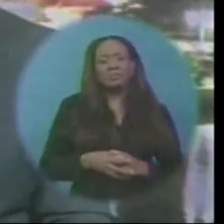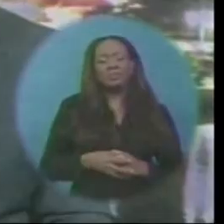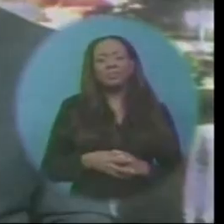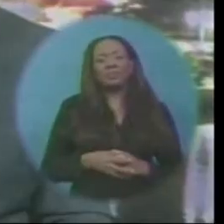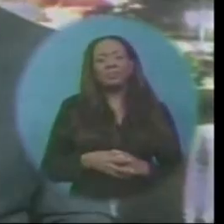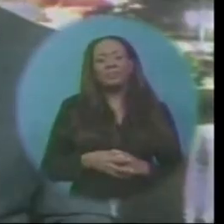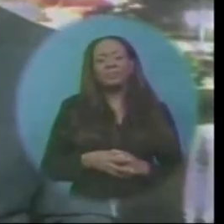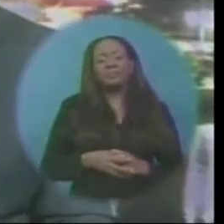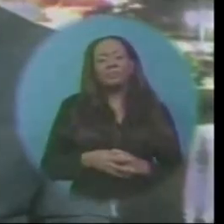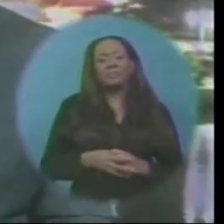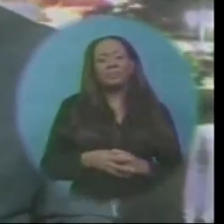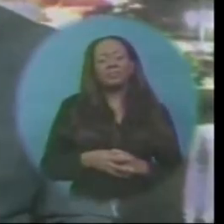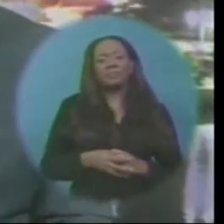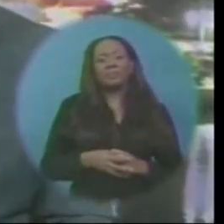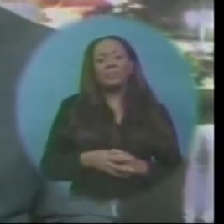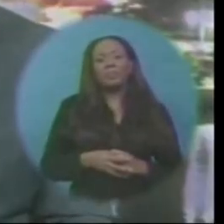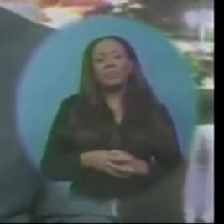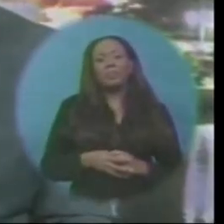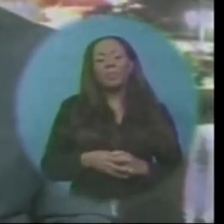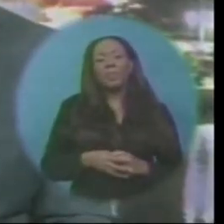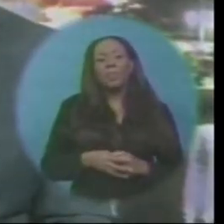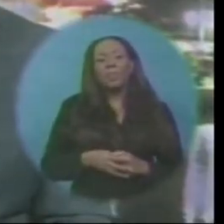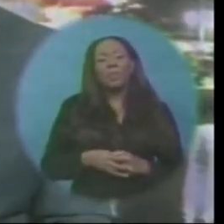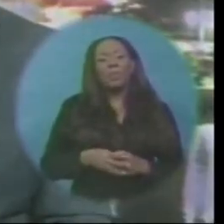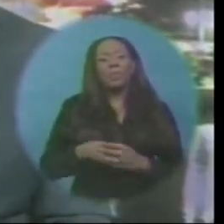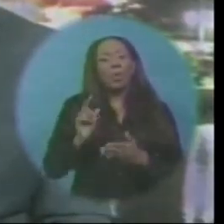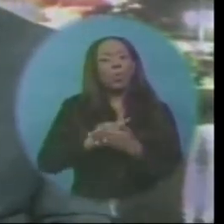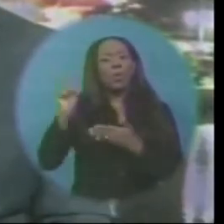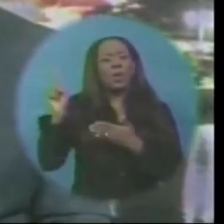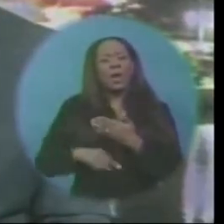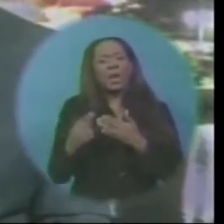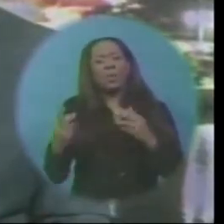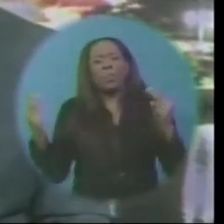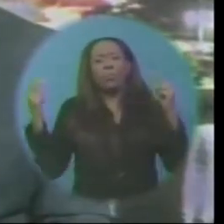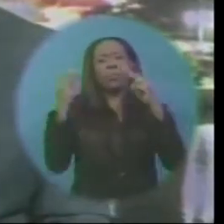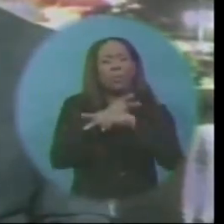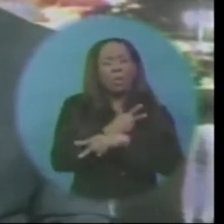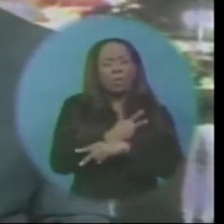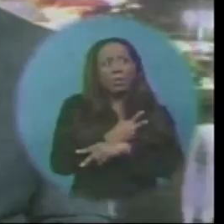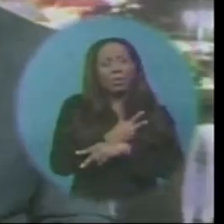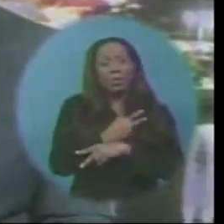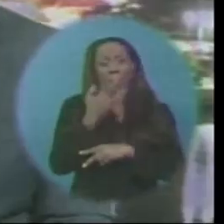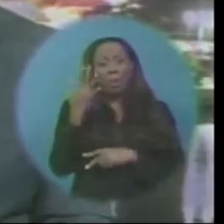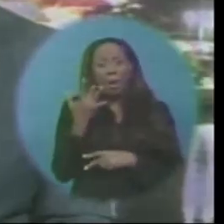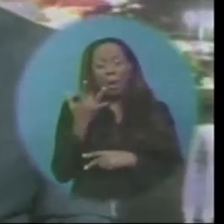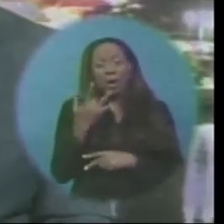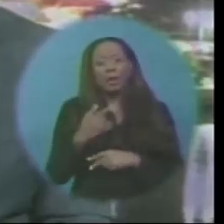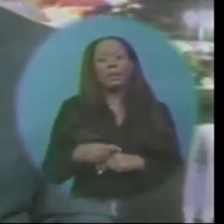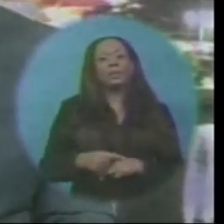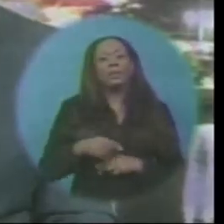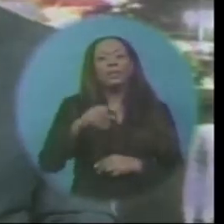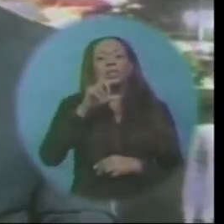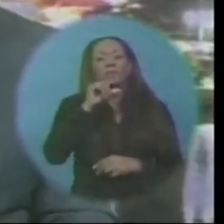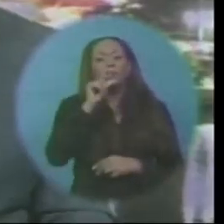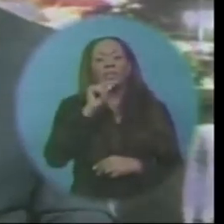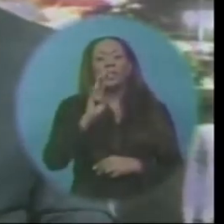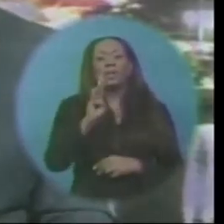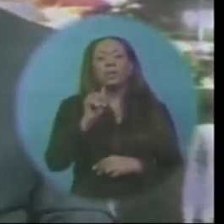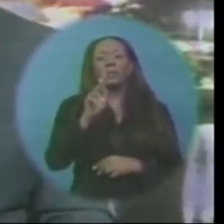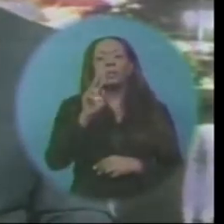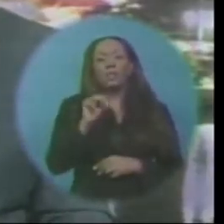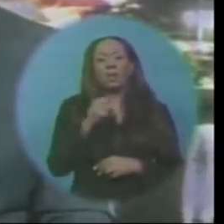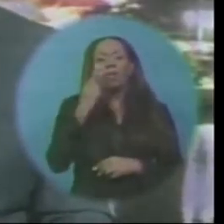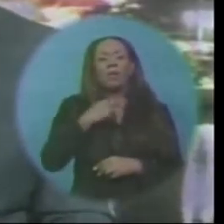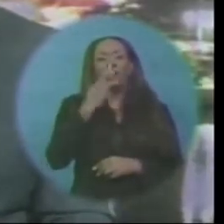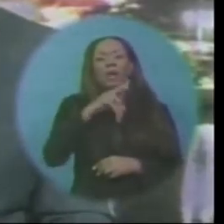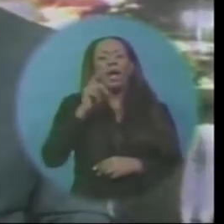more acute over the weekend when one of the directors, the chicken barn at Worthing, Paul Hainham, announced he was closing